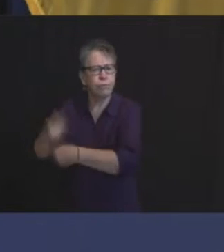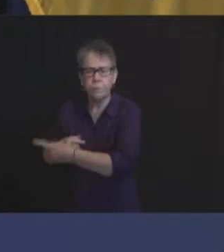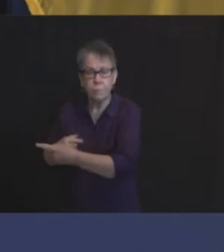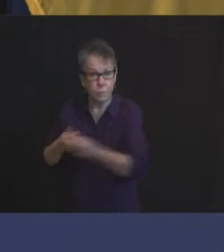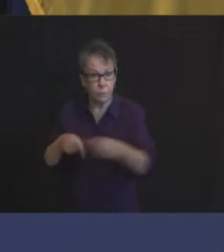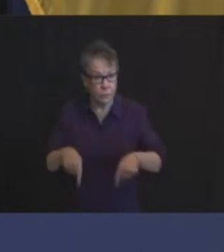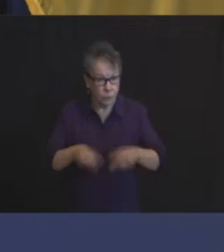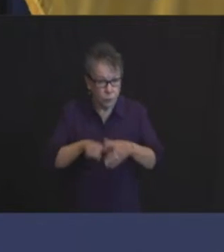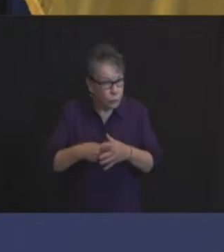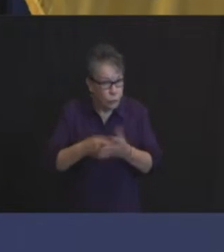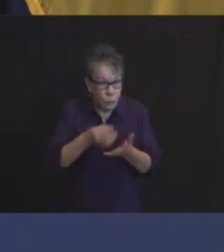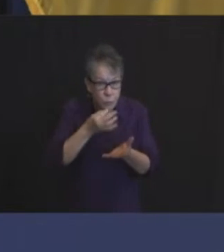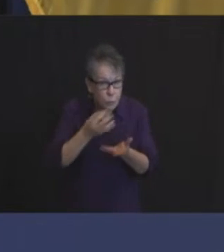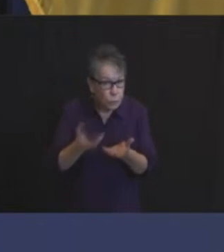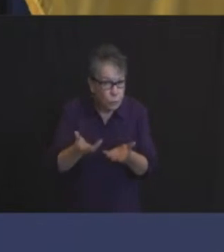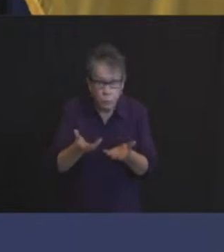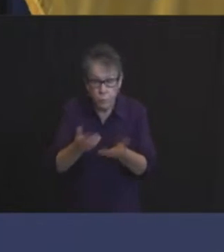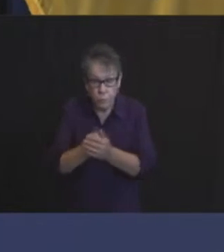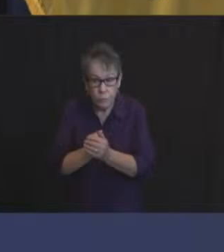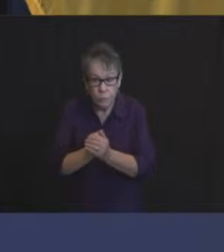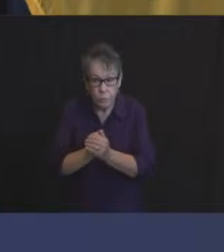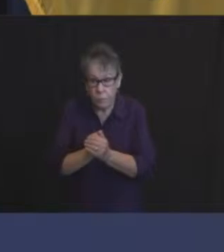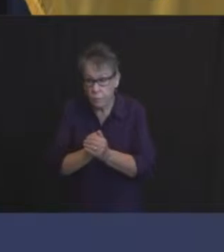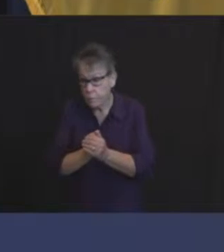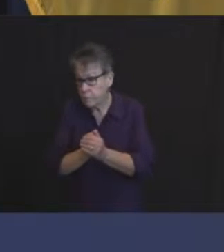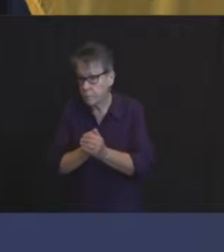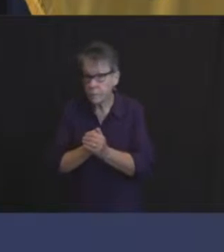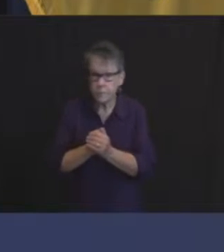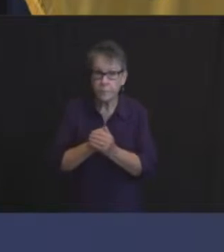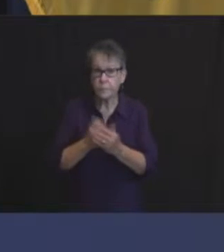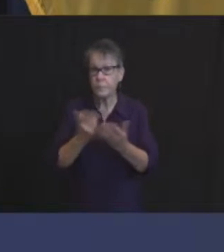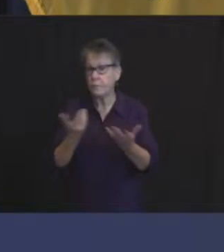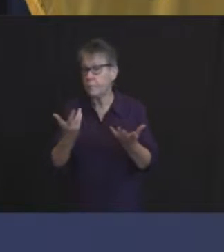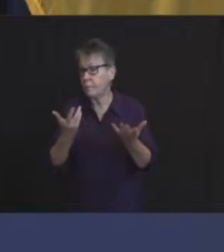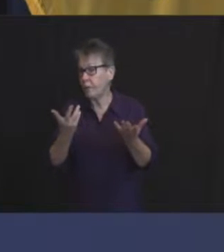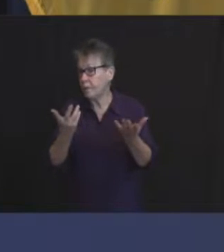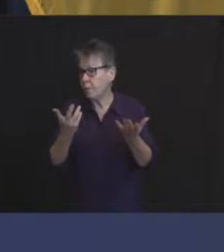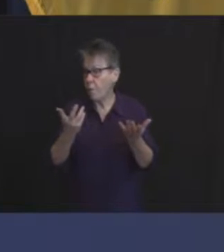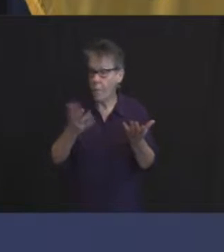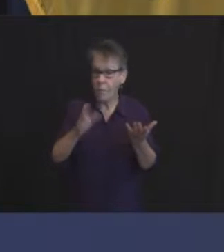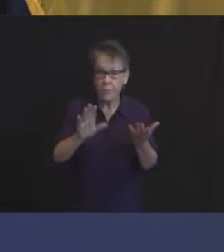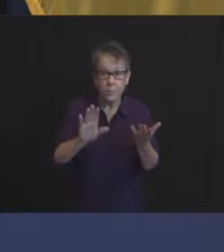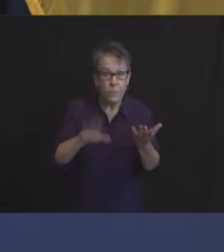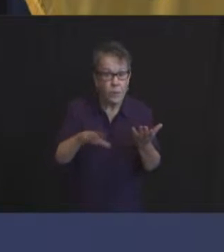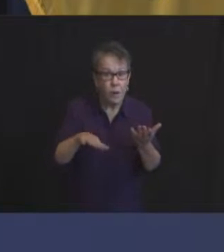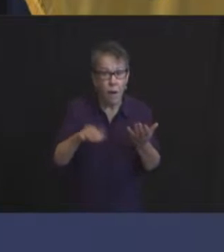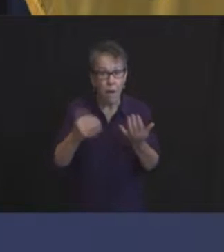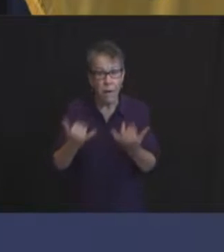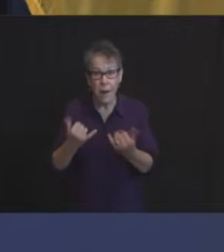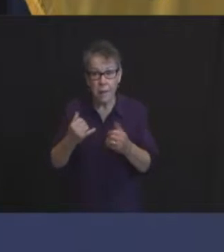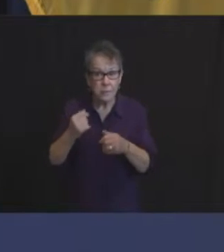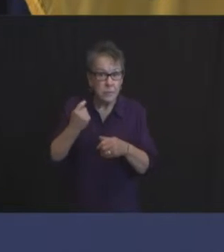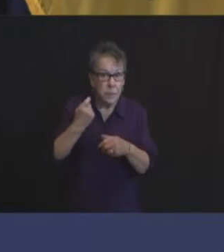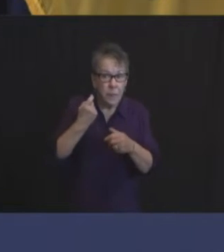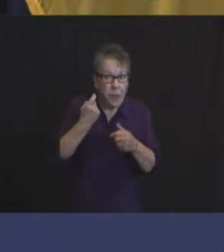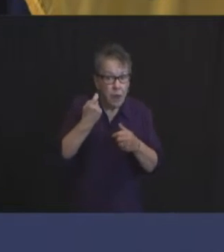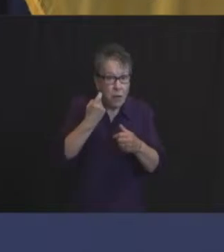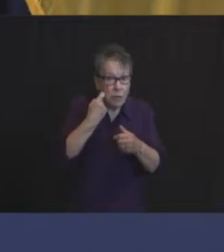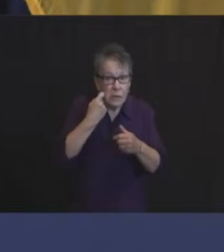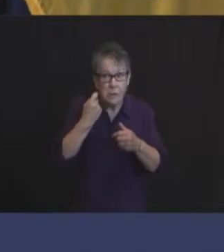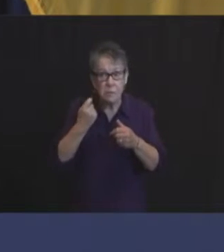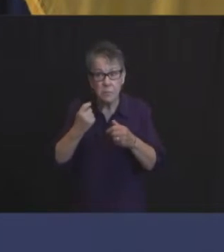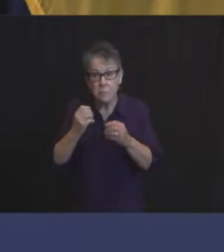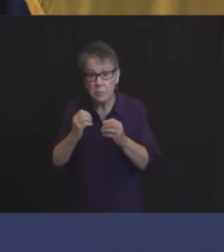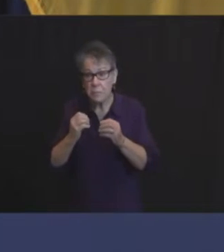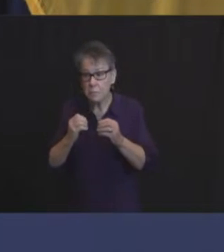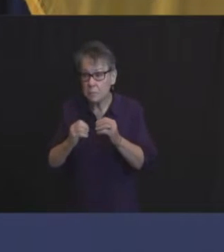cases and spread? And with that apparent holiday spike beginning, what do you expect to see in terms of hospitalizations and deaths the next couple of weeks?